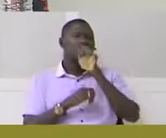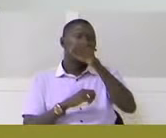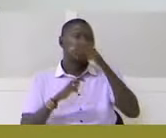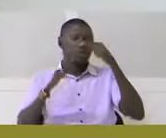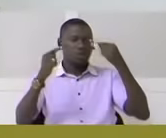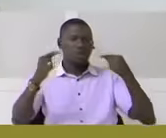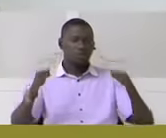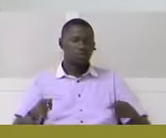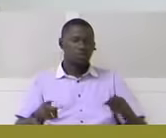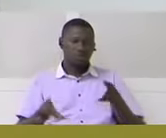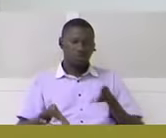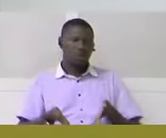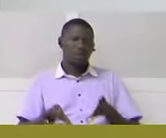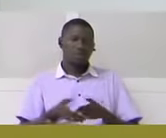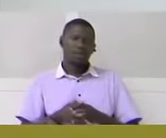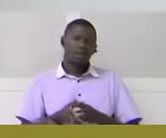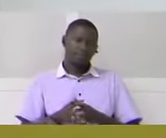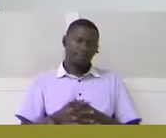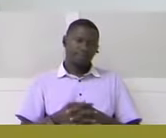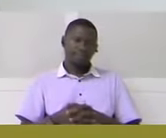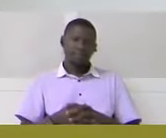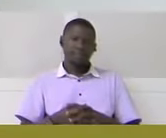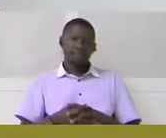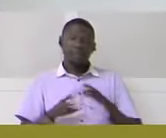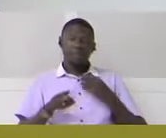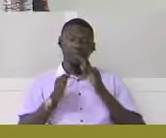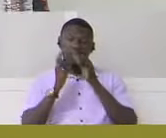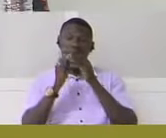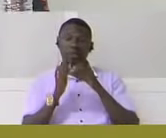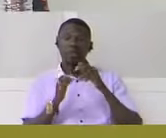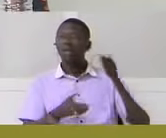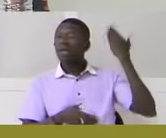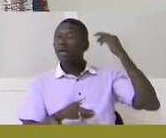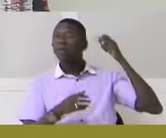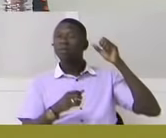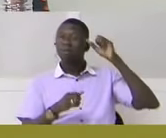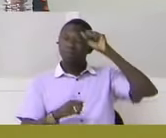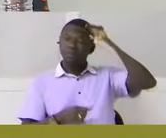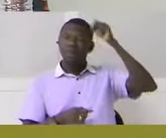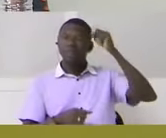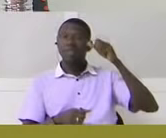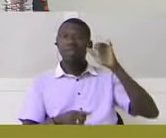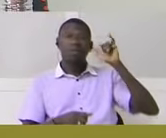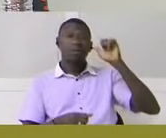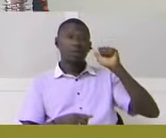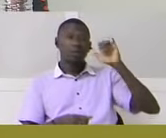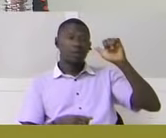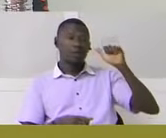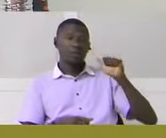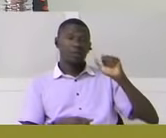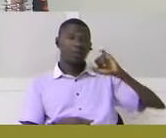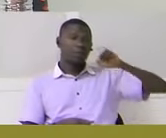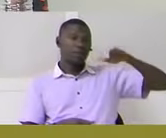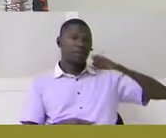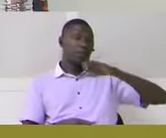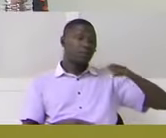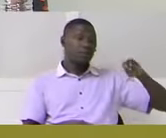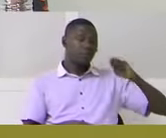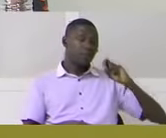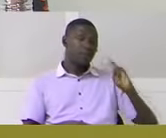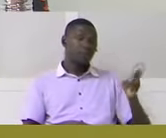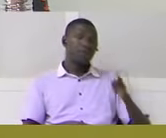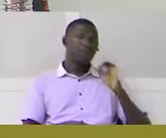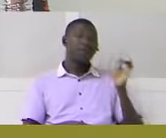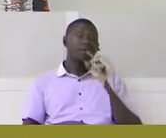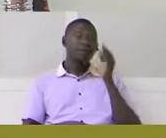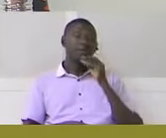today. Ila yenyi sede ya rokono bi. It says that the former president Yahya Jammeh was very much sincere. I knew it and the president Mbembe